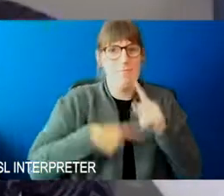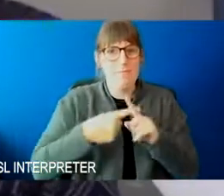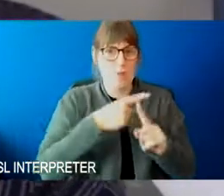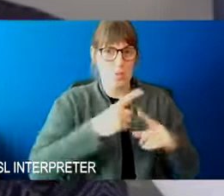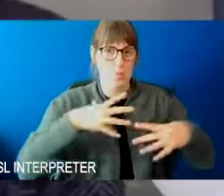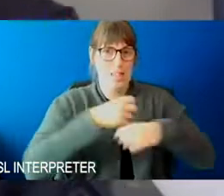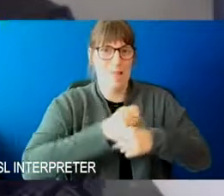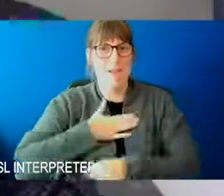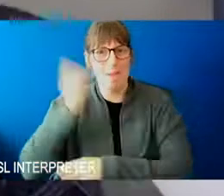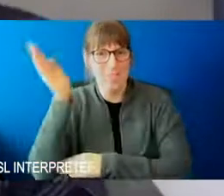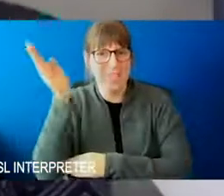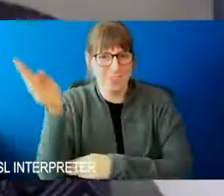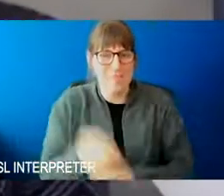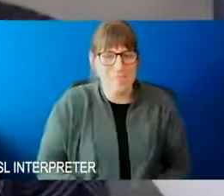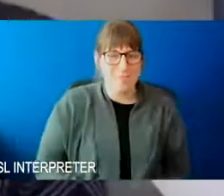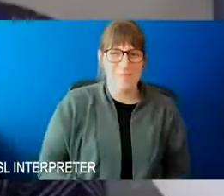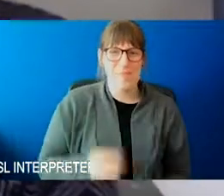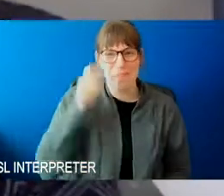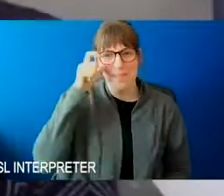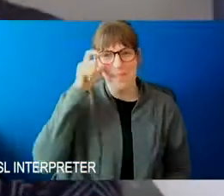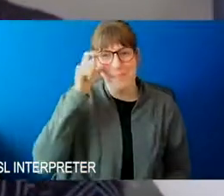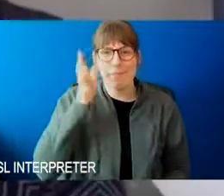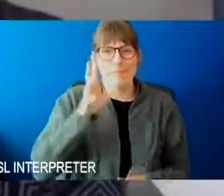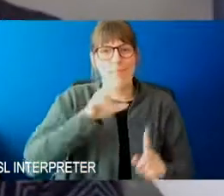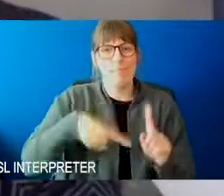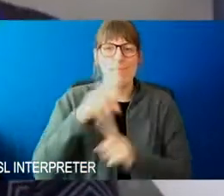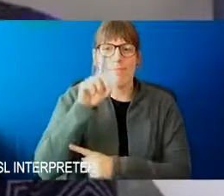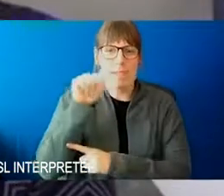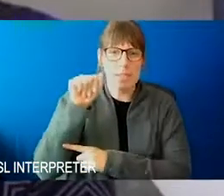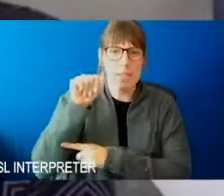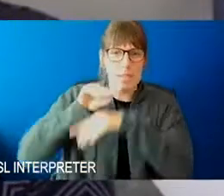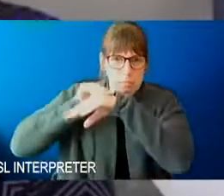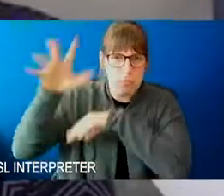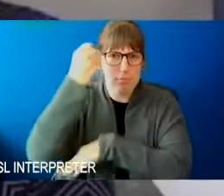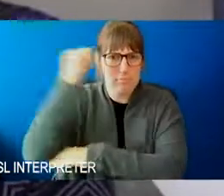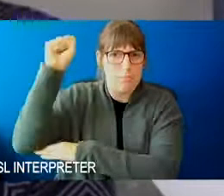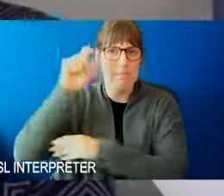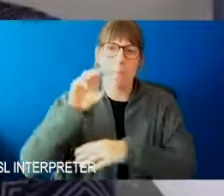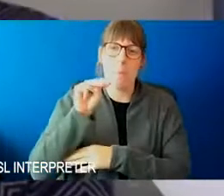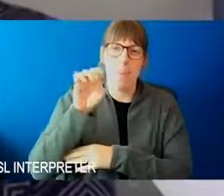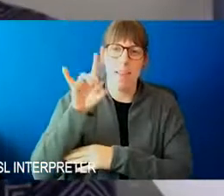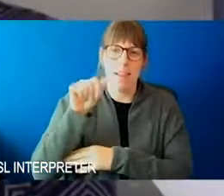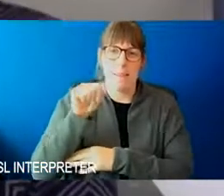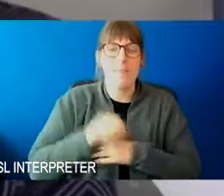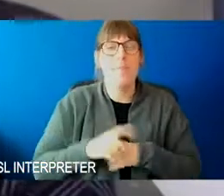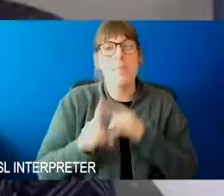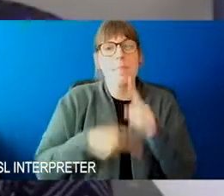kind of summarized really what the presentation is today about a disability movement